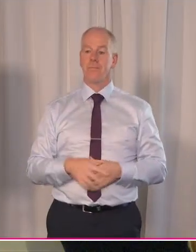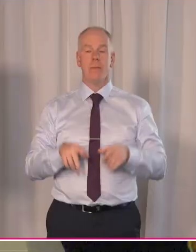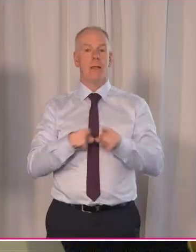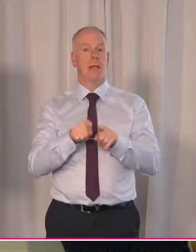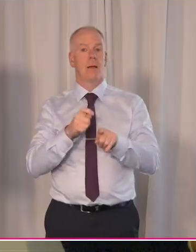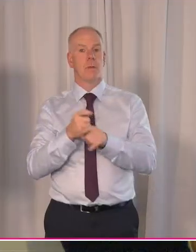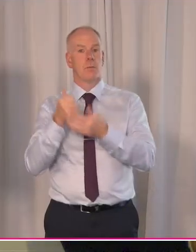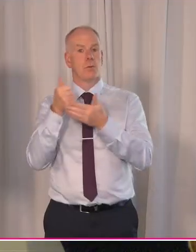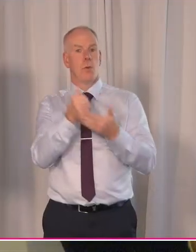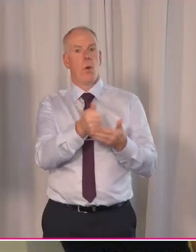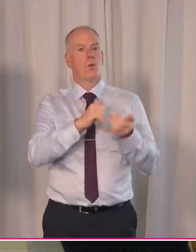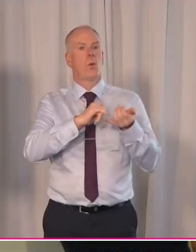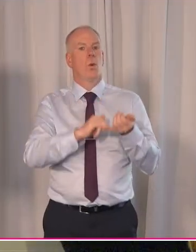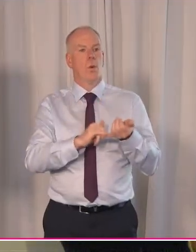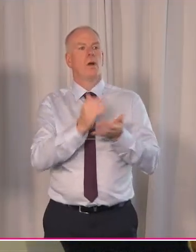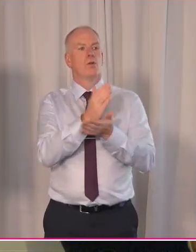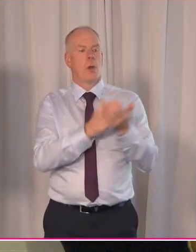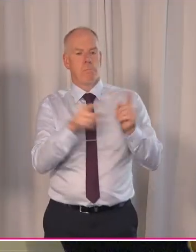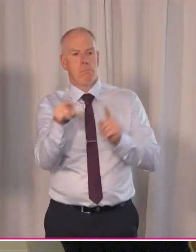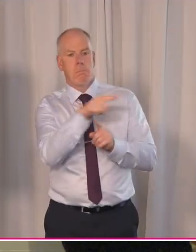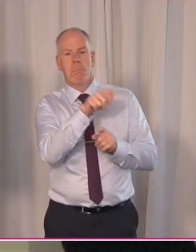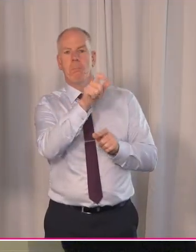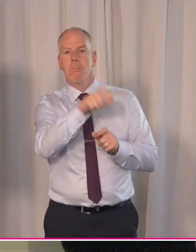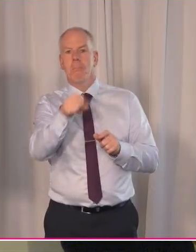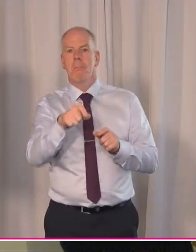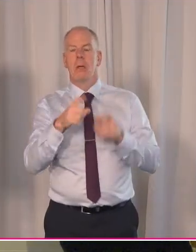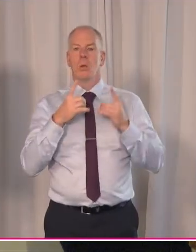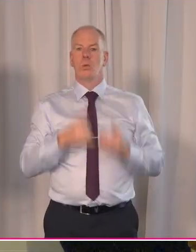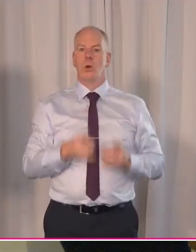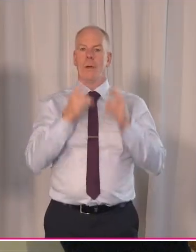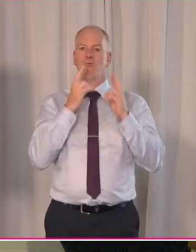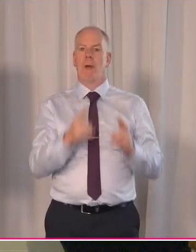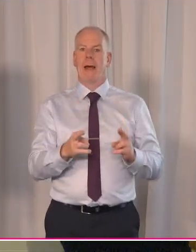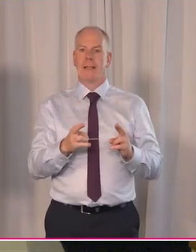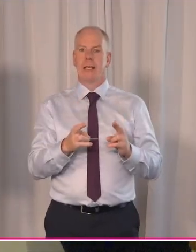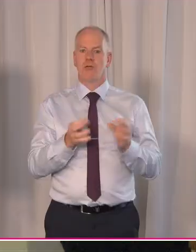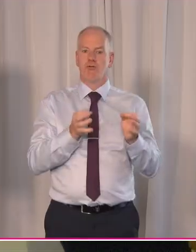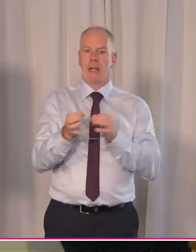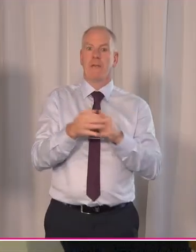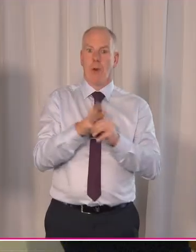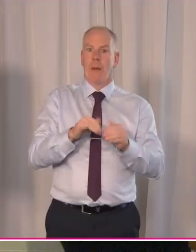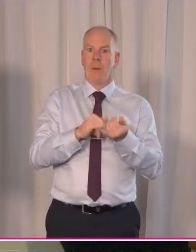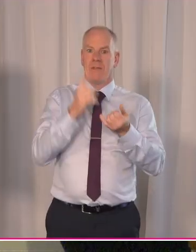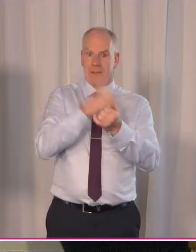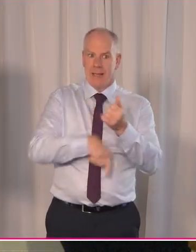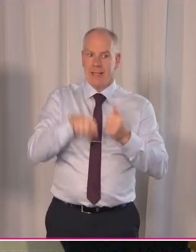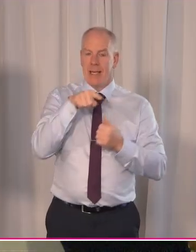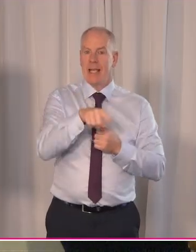support some of the disability, the human rights strategy for persons with disabilities,